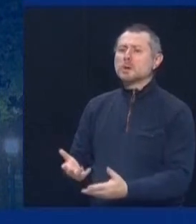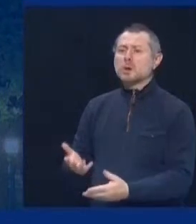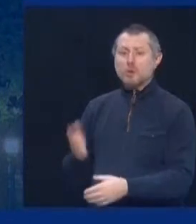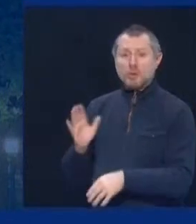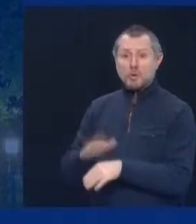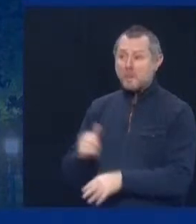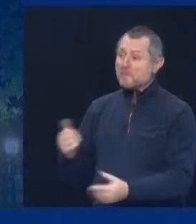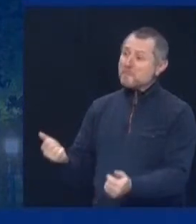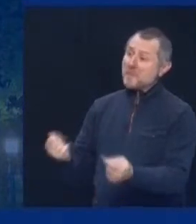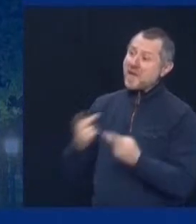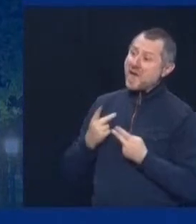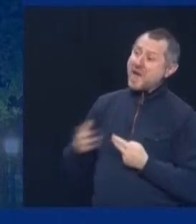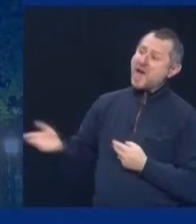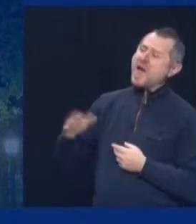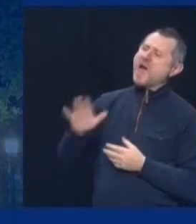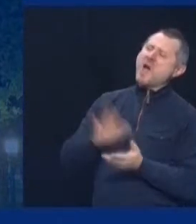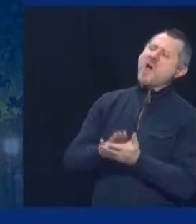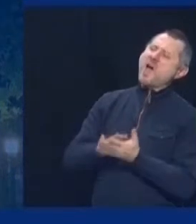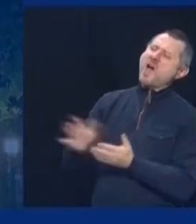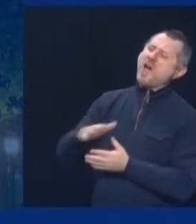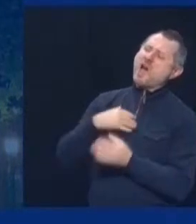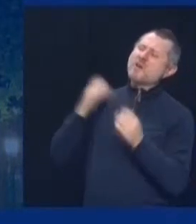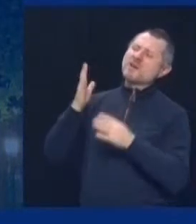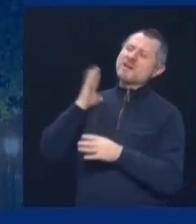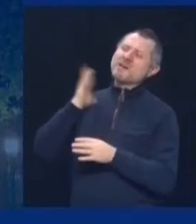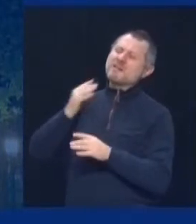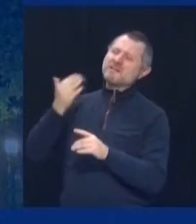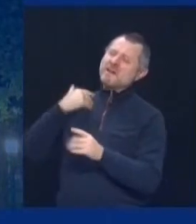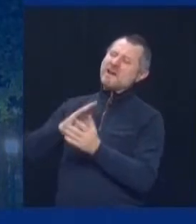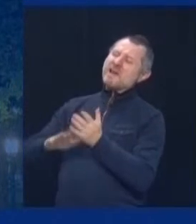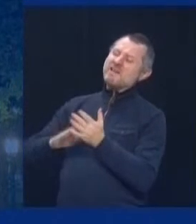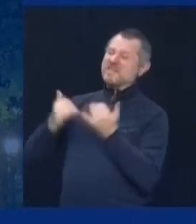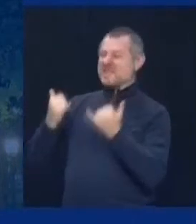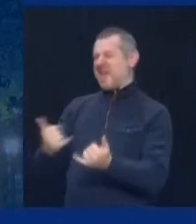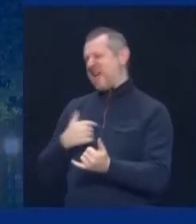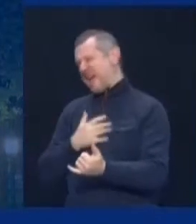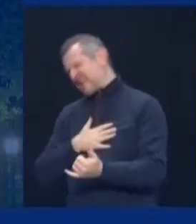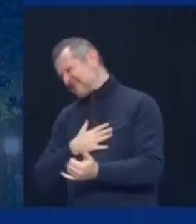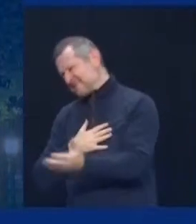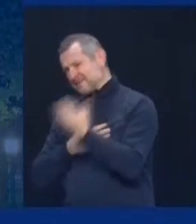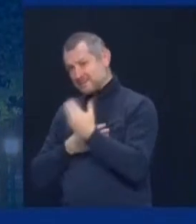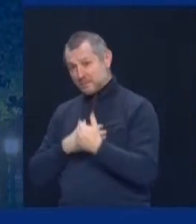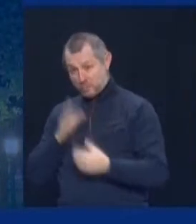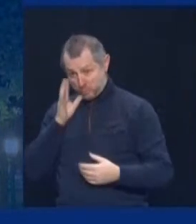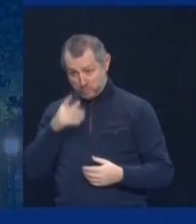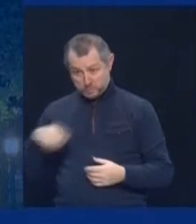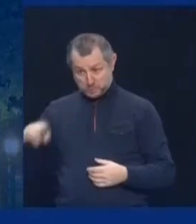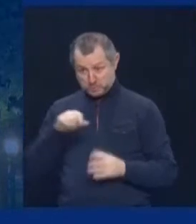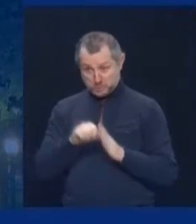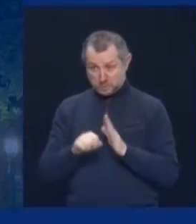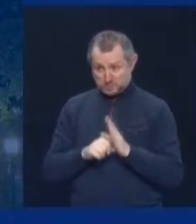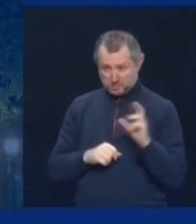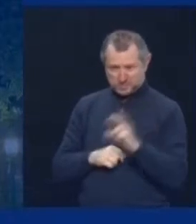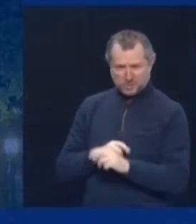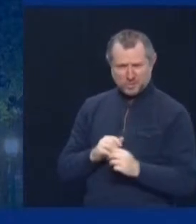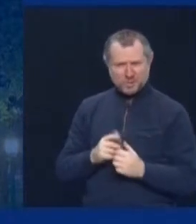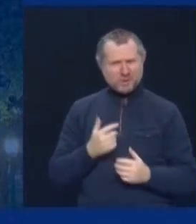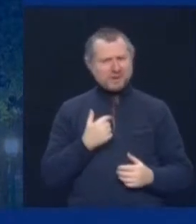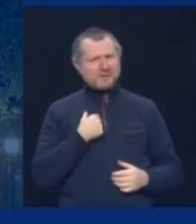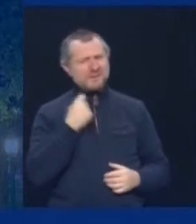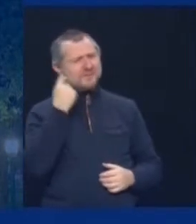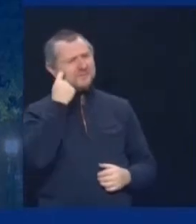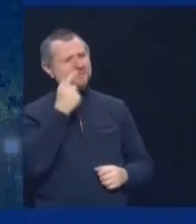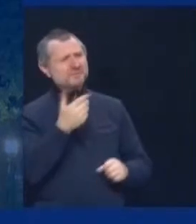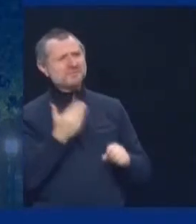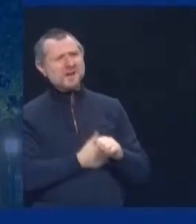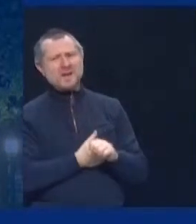school and say, oh, by the way, now I can give you funding? And the school's going to say, I just fired 500